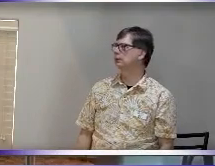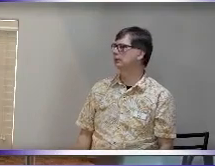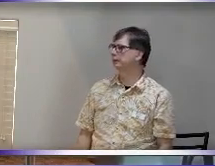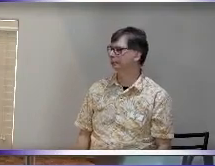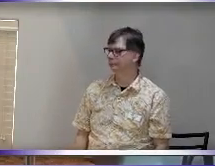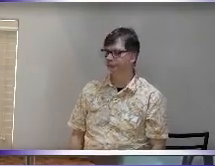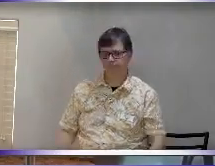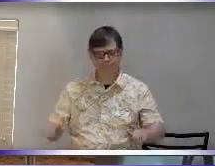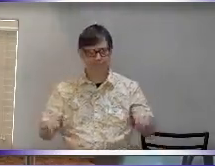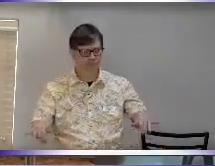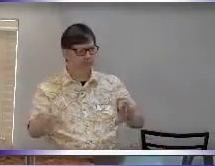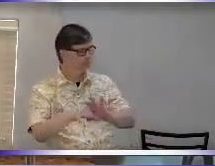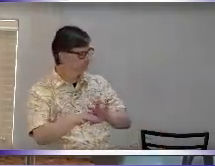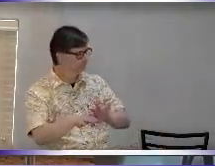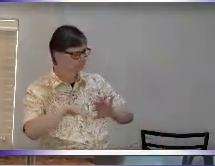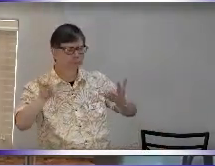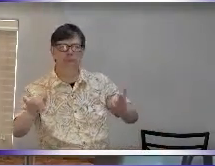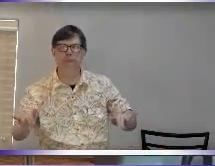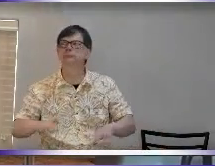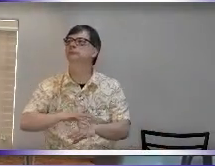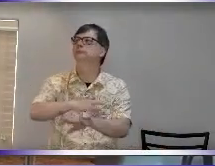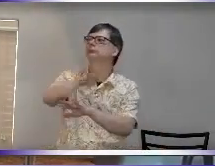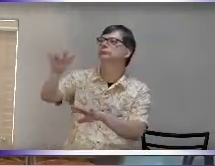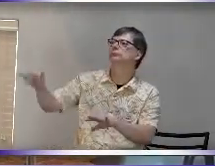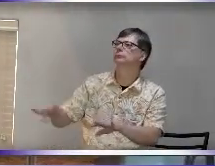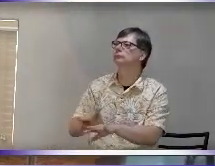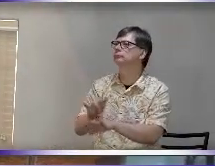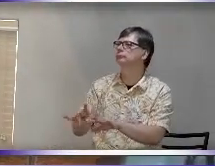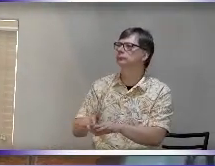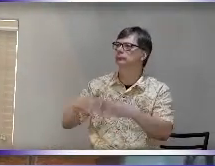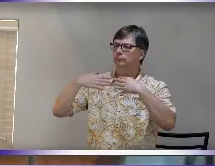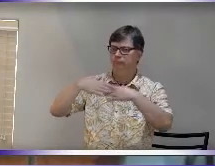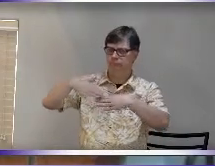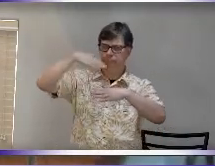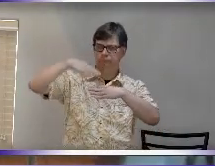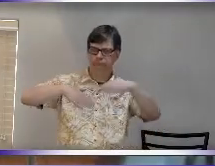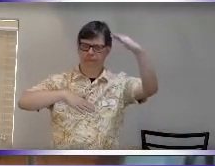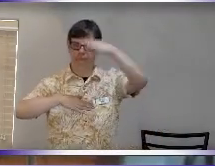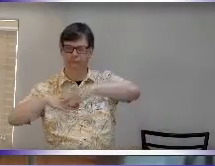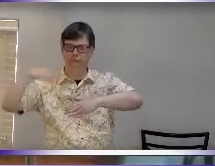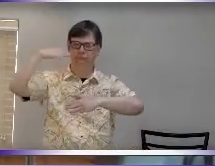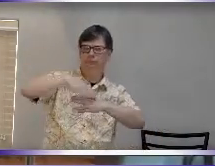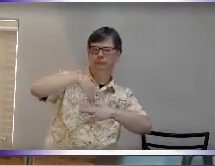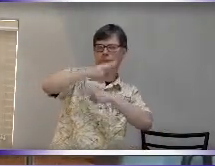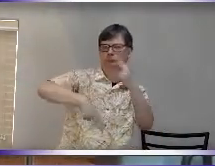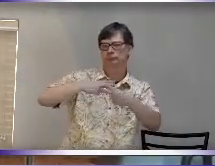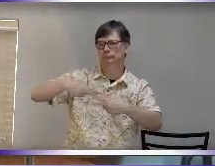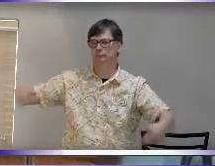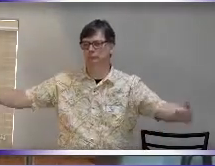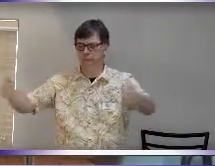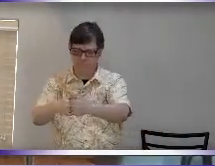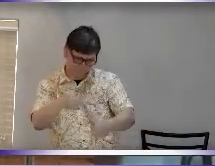Yeah, I mean, it hasn't changed, really. There's still the stratus, the same kind of layering, the same people are next to each other.